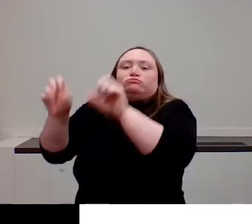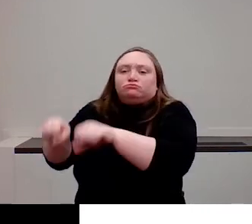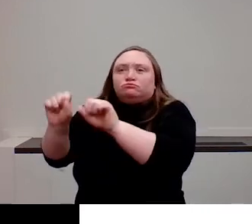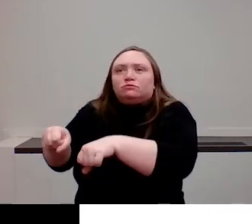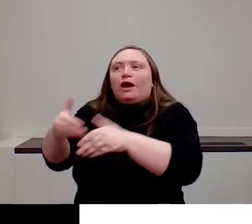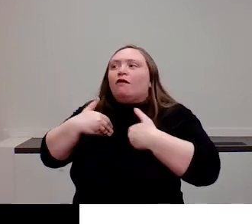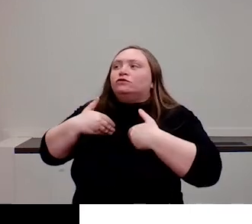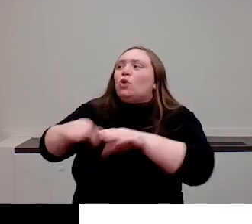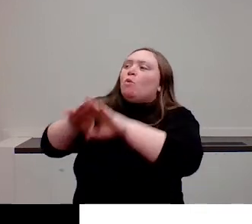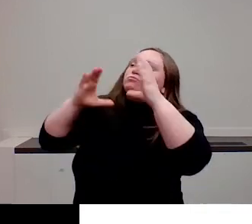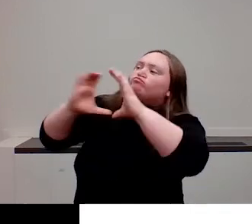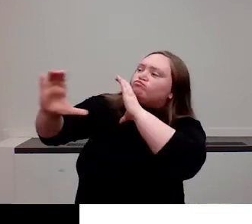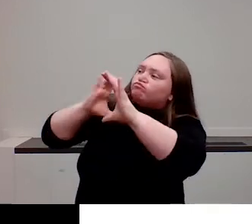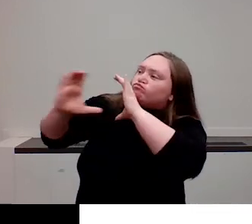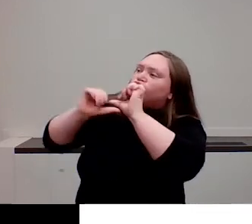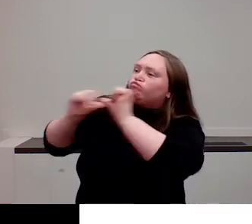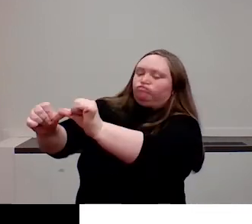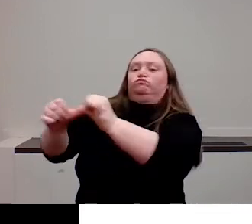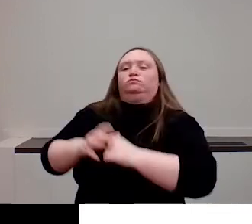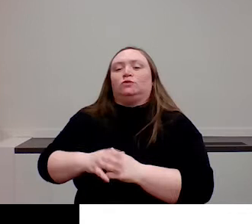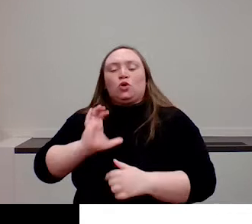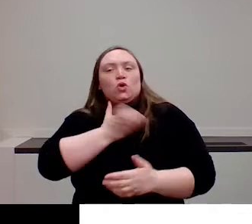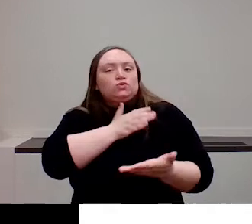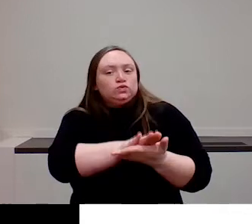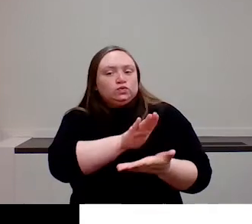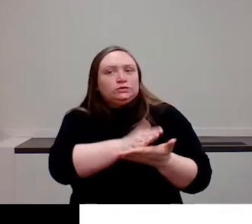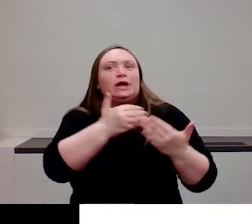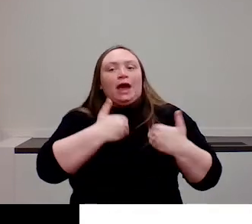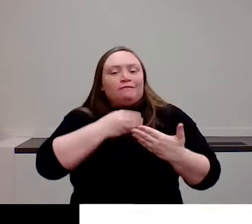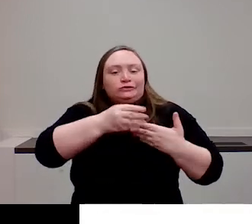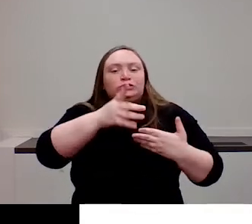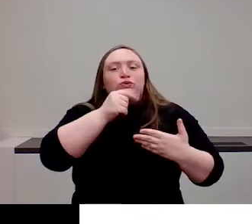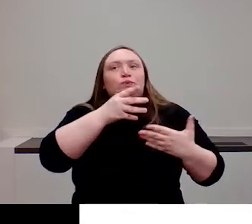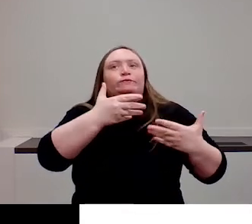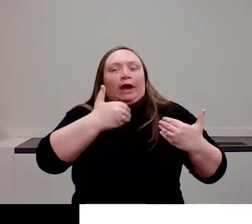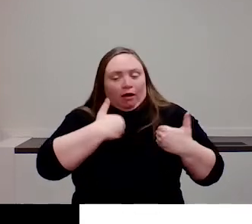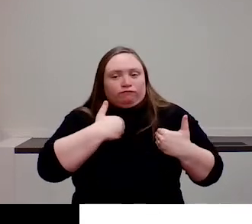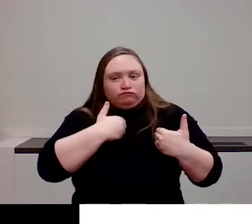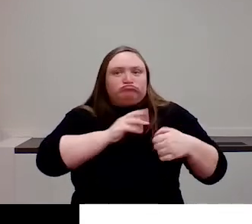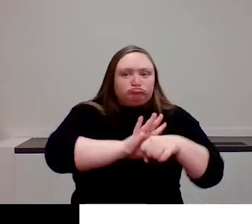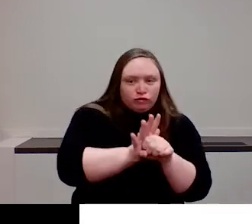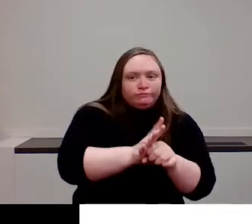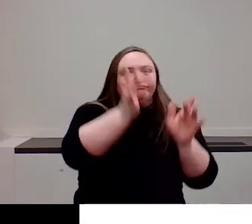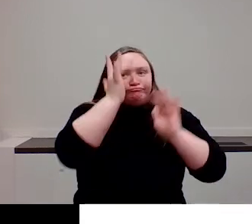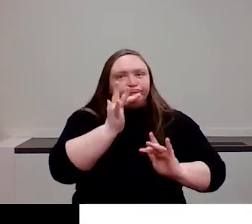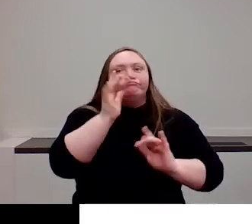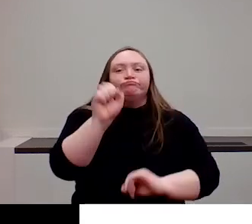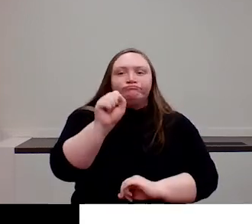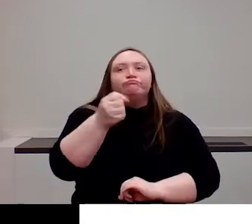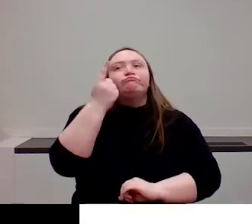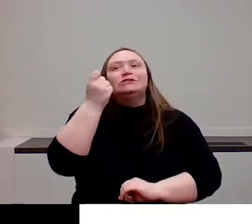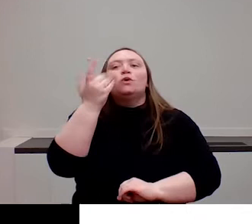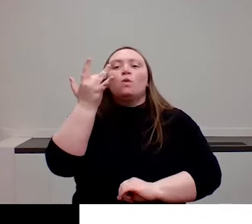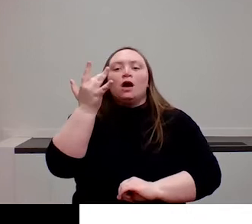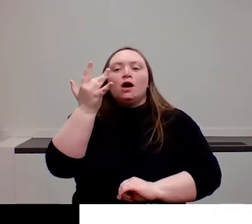open communication with them. Our schools do have students who get cases, and that's primarily because of the activities